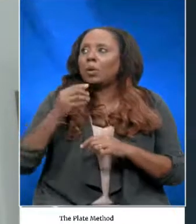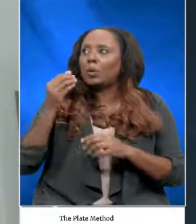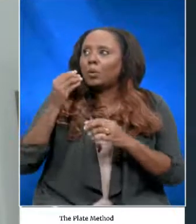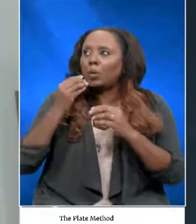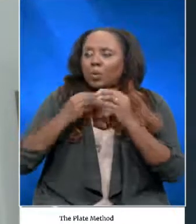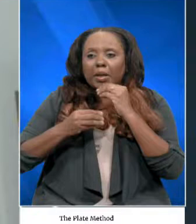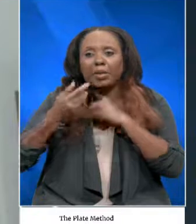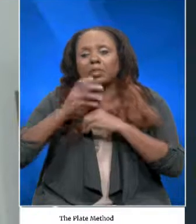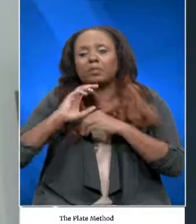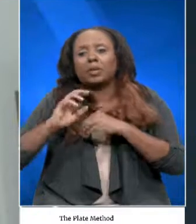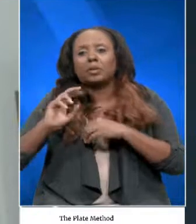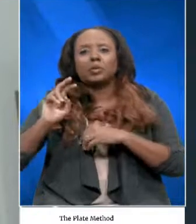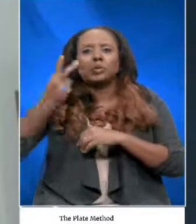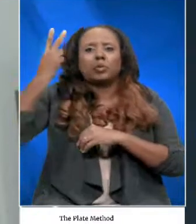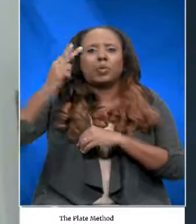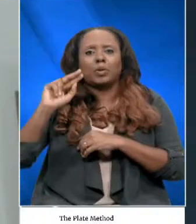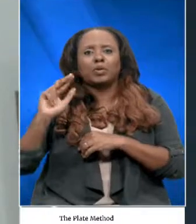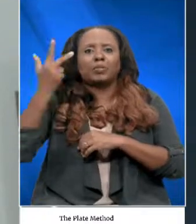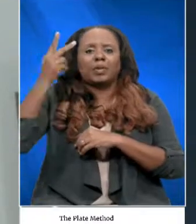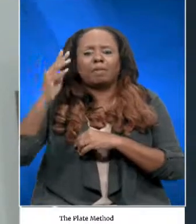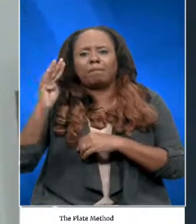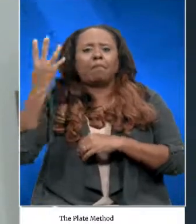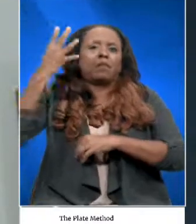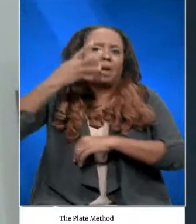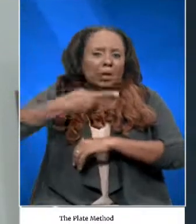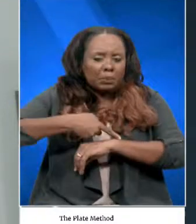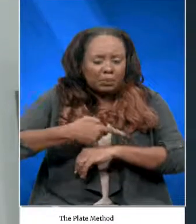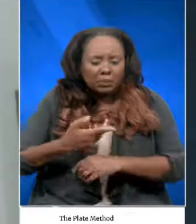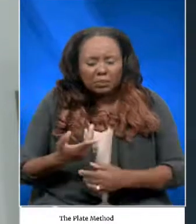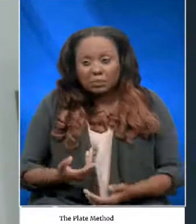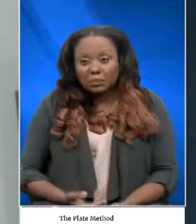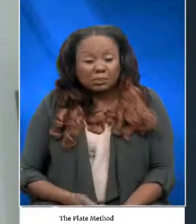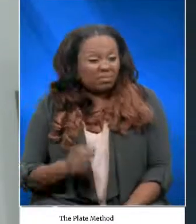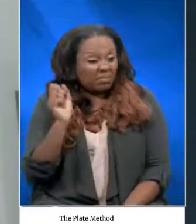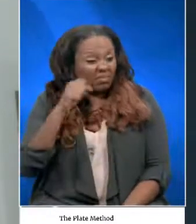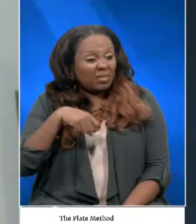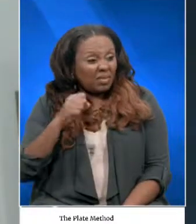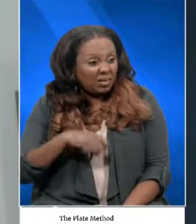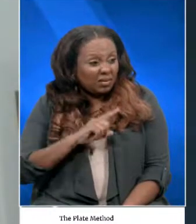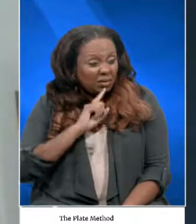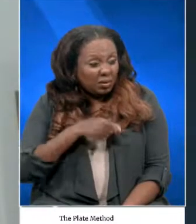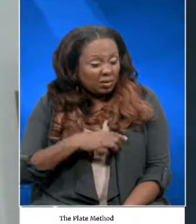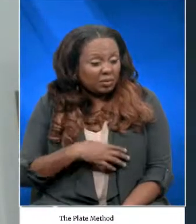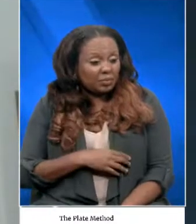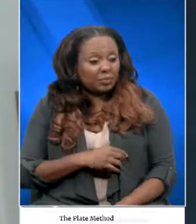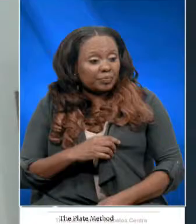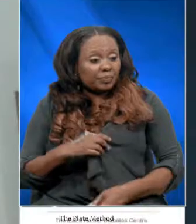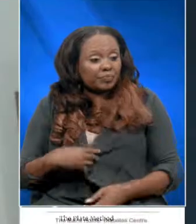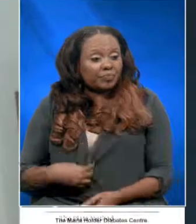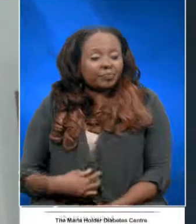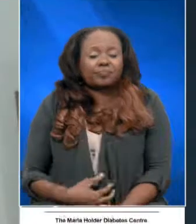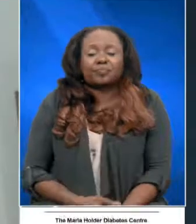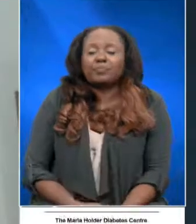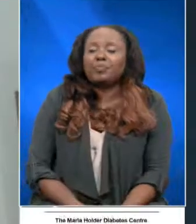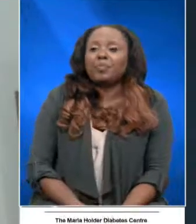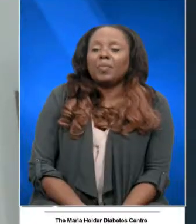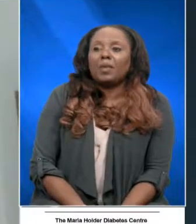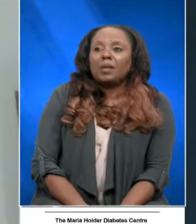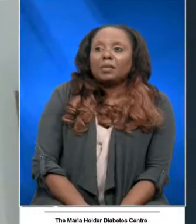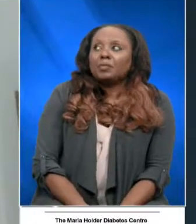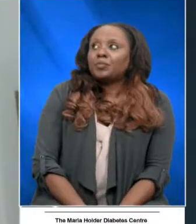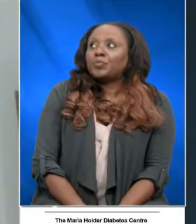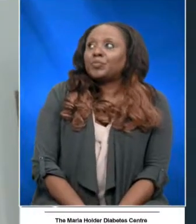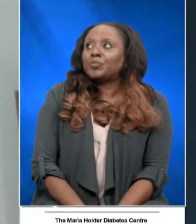that on a regular basis here. Most definitely. And when you consider that